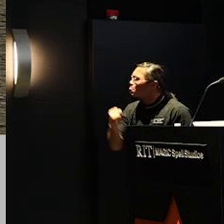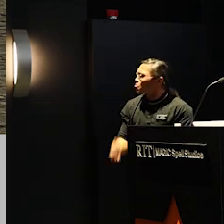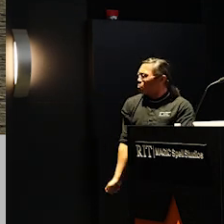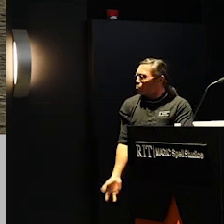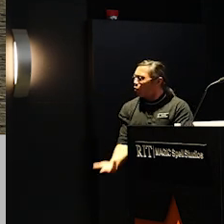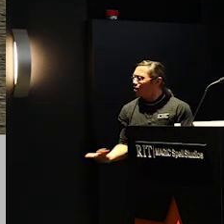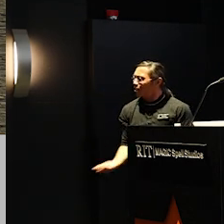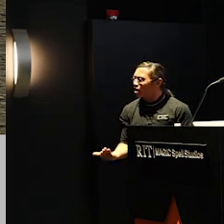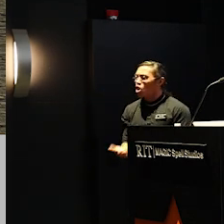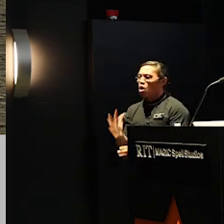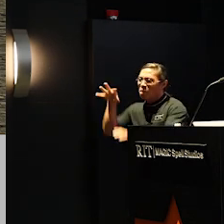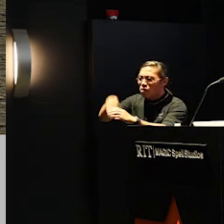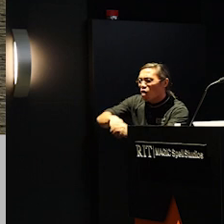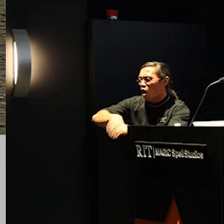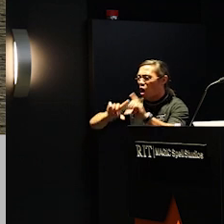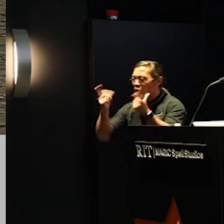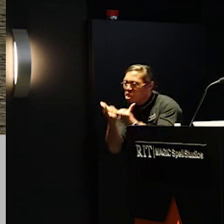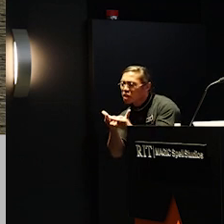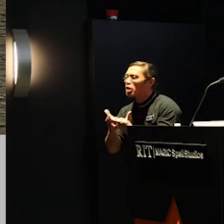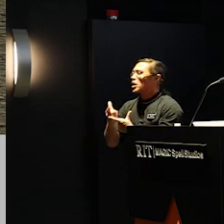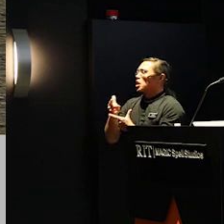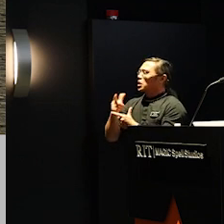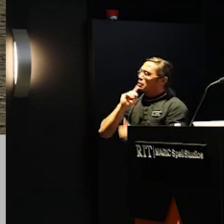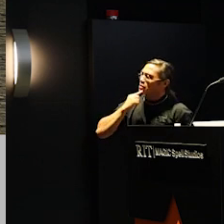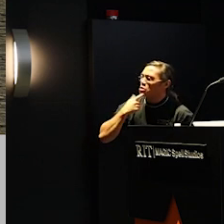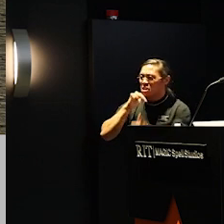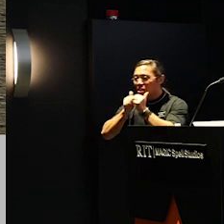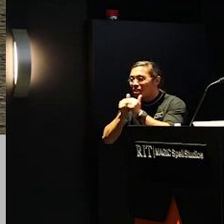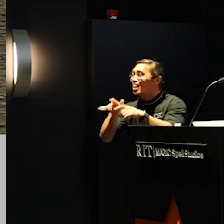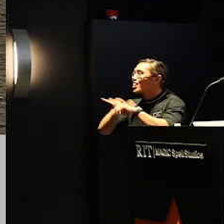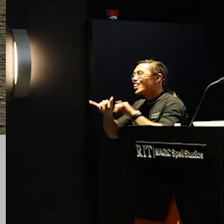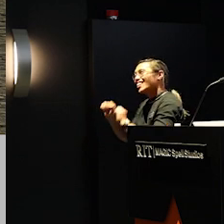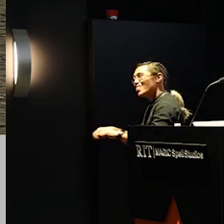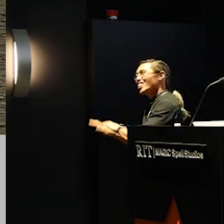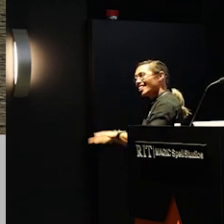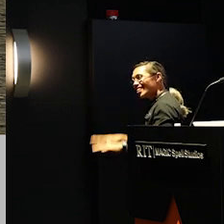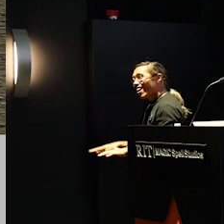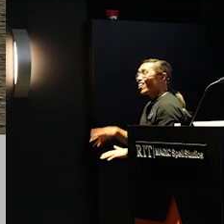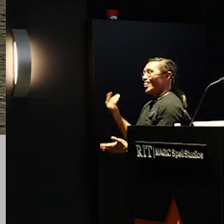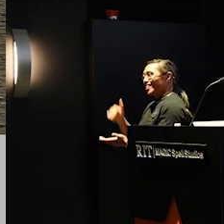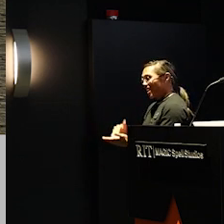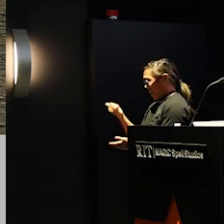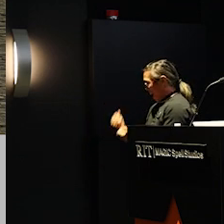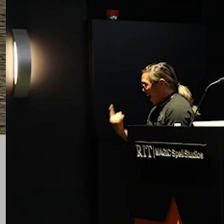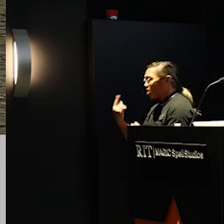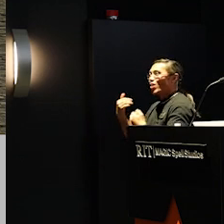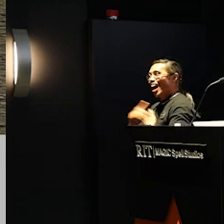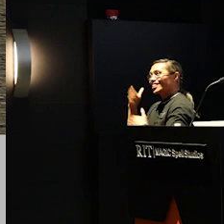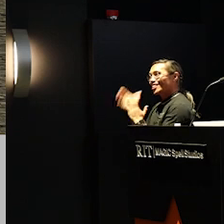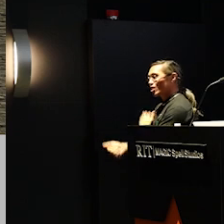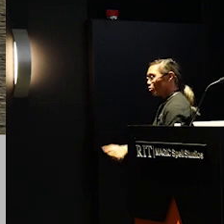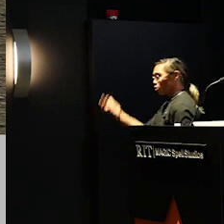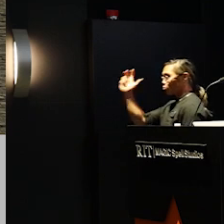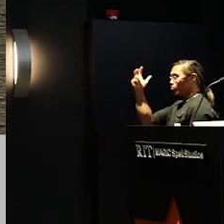very fun when you have like an event and a party, because anyone can do it. Anyone can. You can all do it. If you haven't done it before,